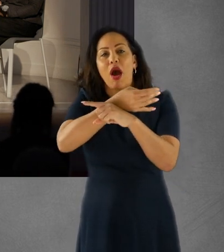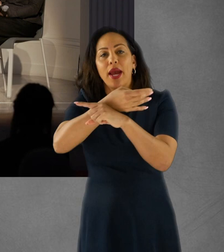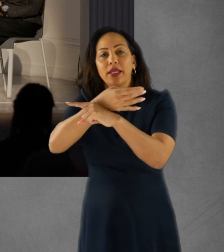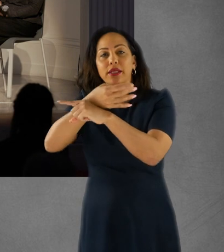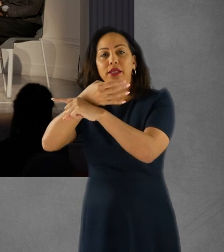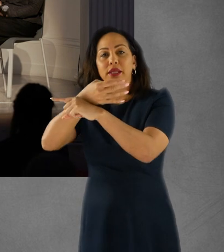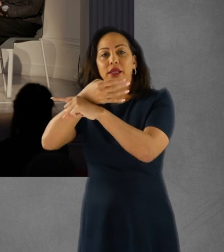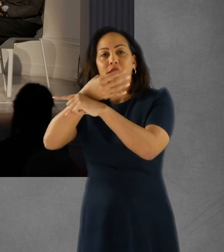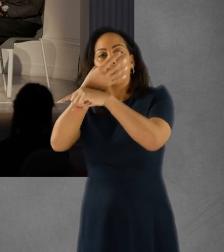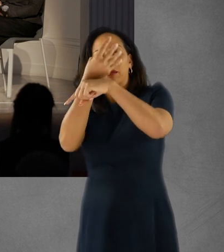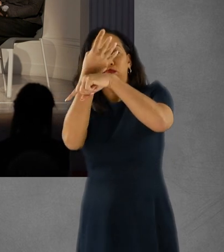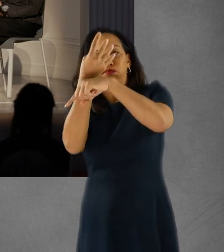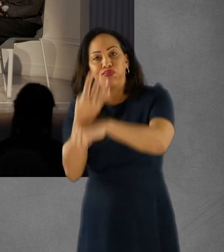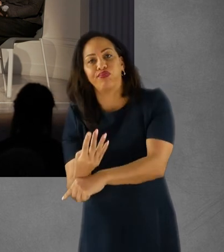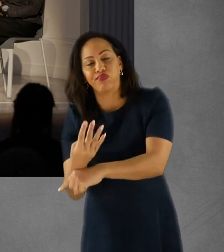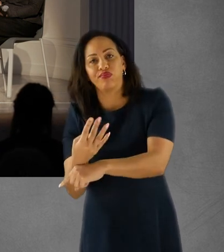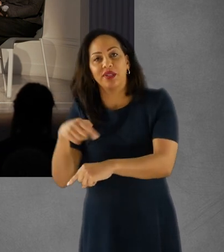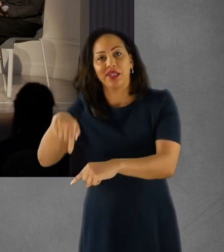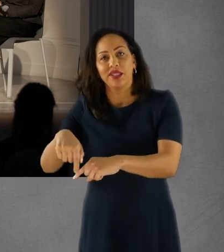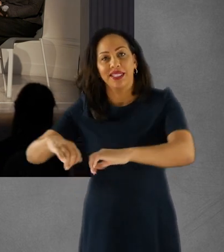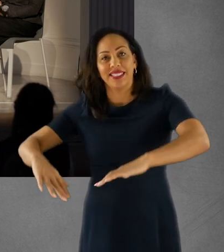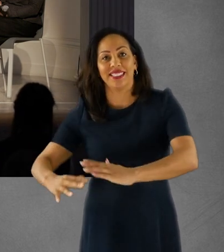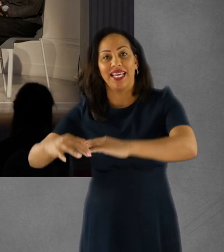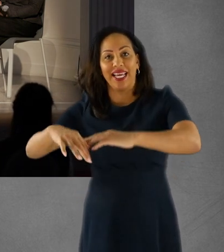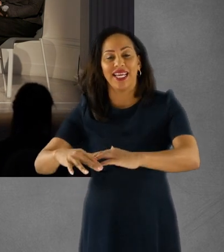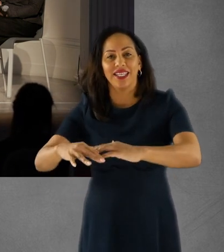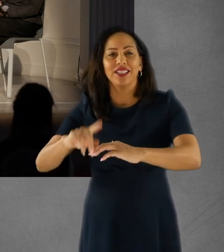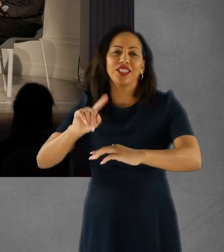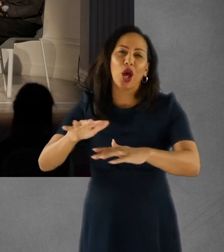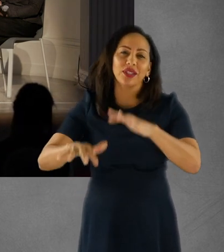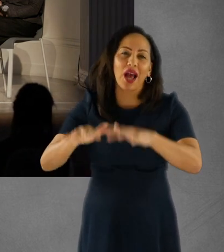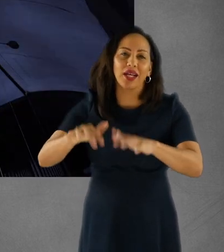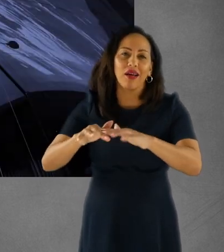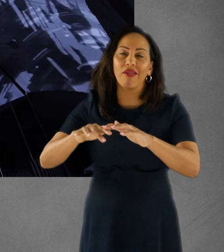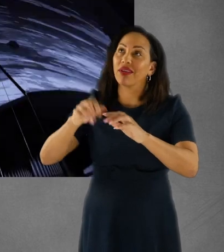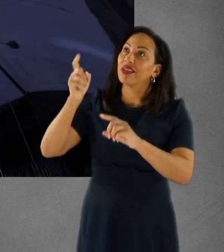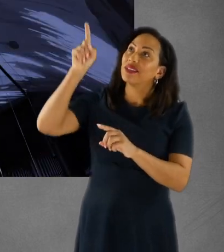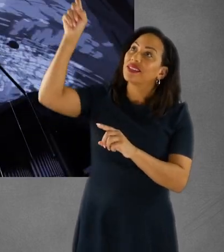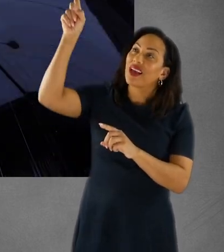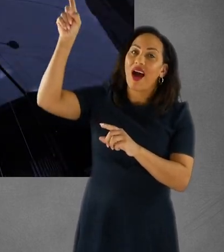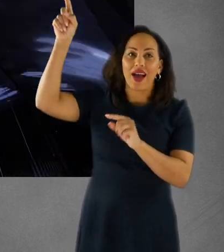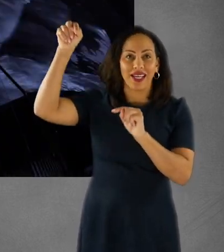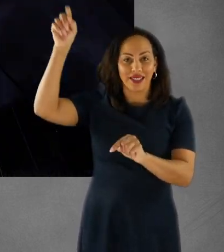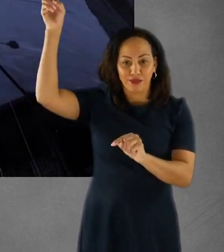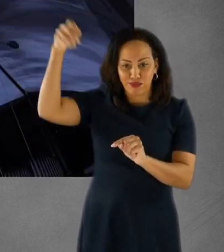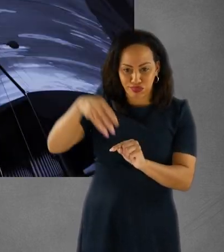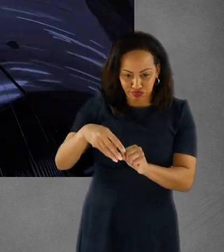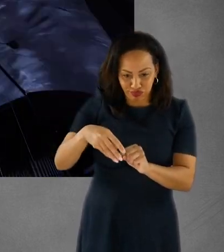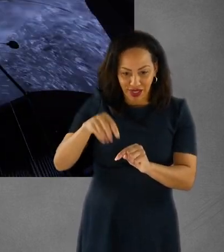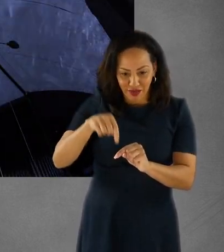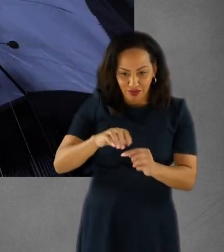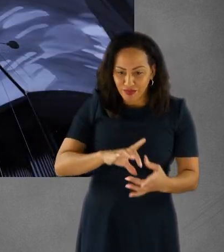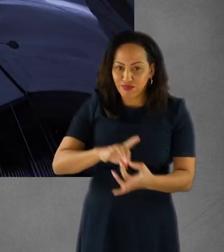the life comes out of the sea. So it's the kind of the sky and the sea, and the sea and the sky. And but there are also these two sites that are